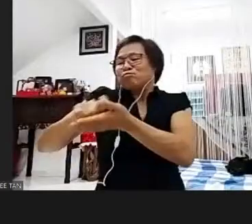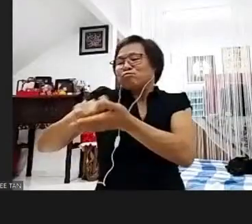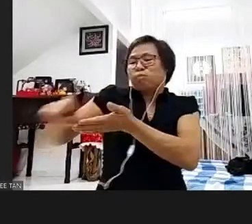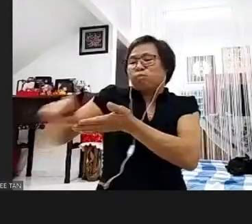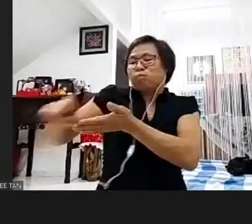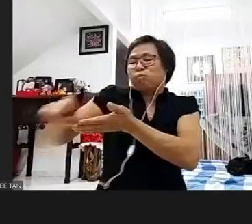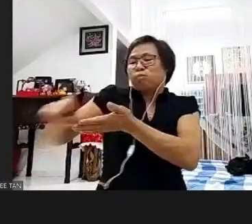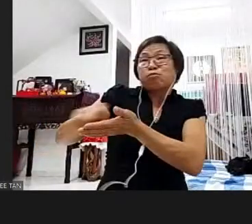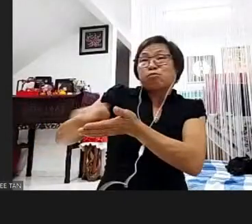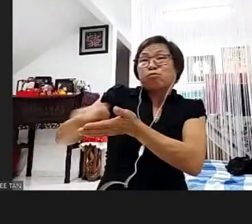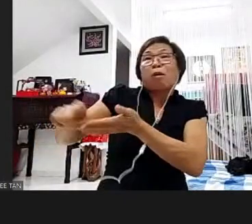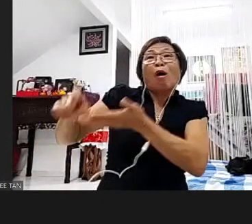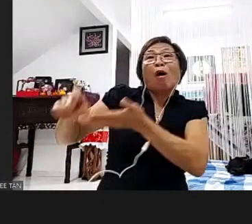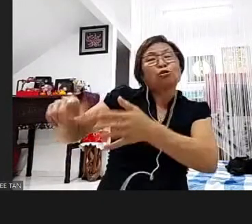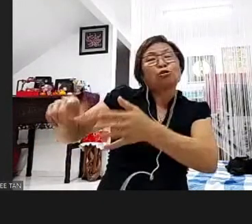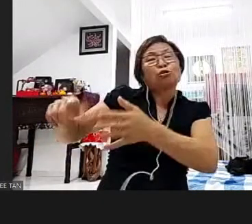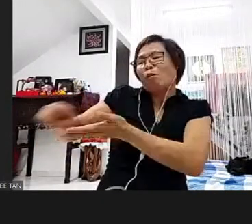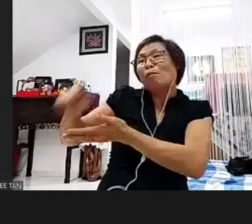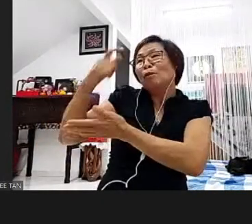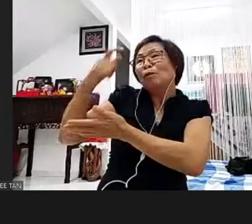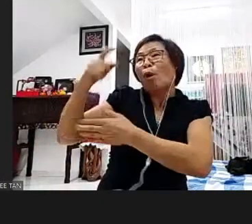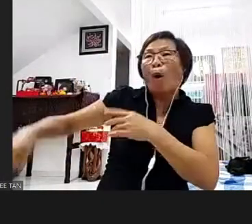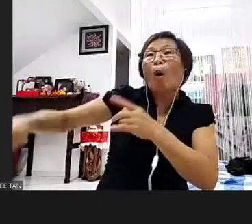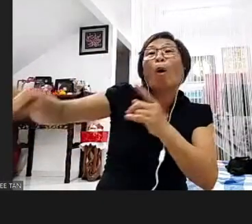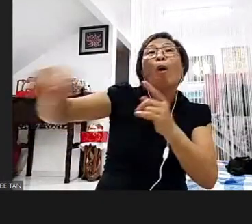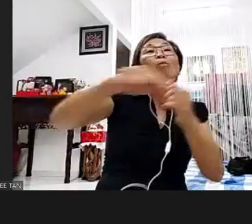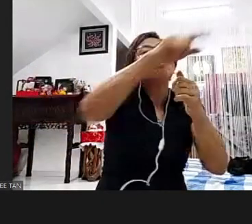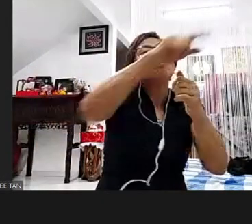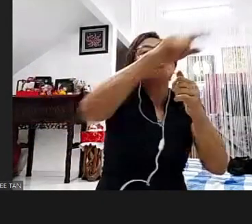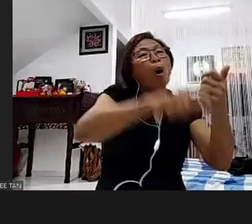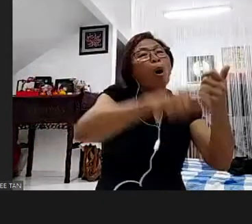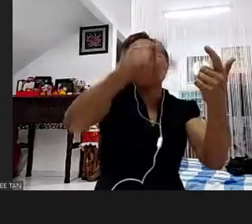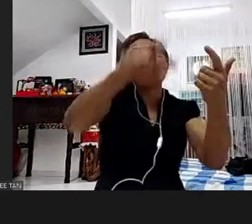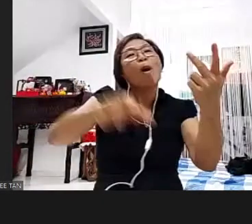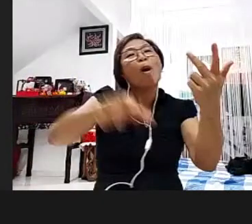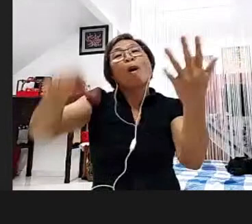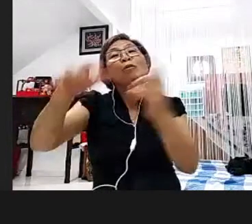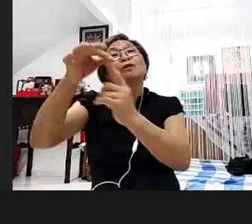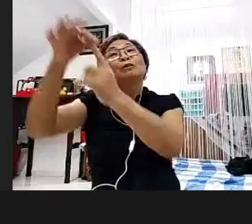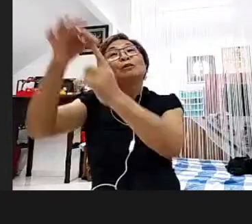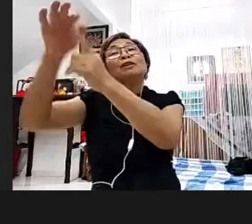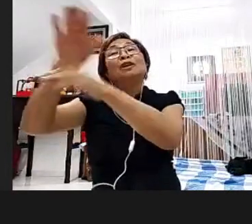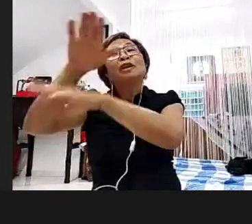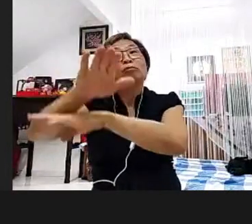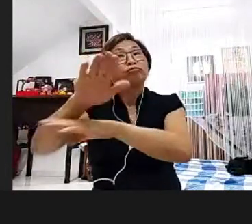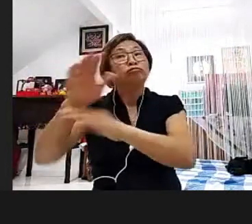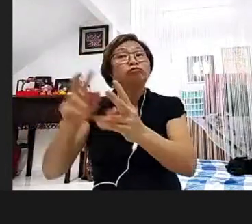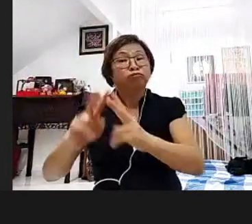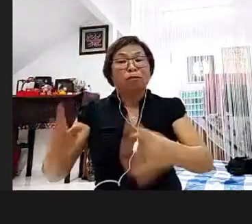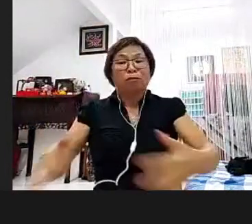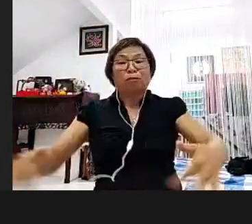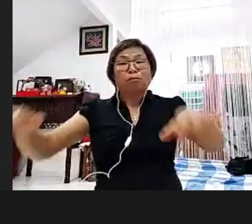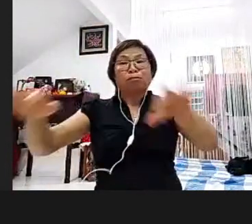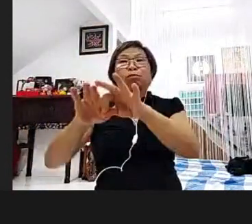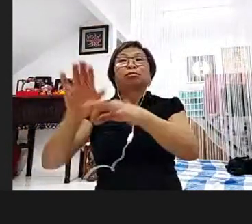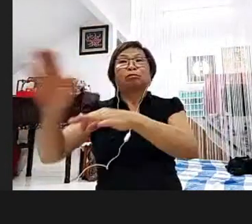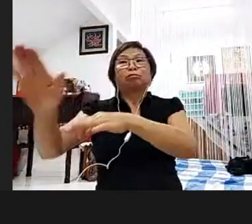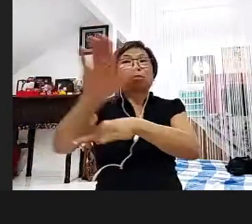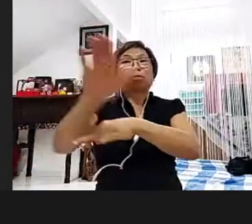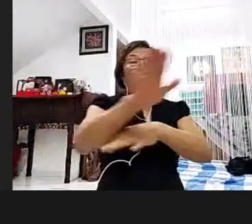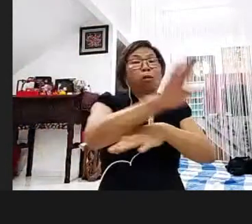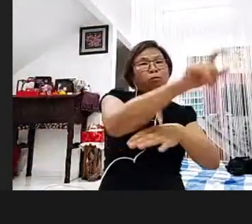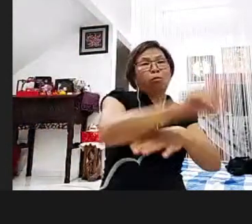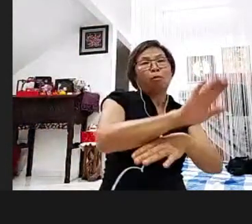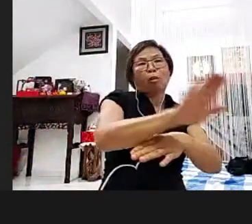because all our special guests this evening are very important in their contribution to